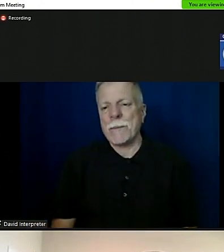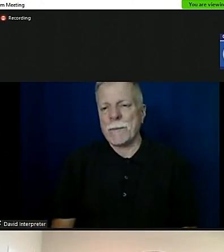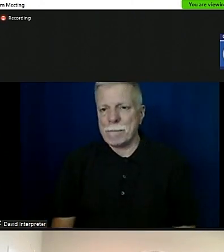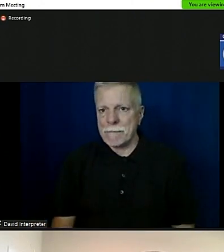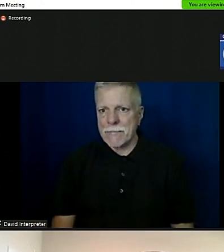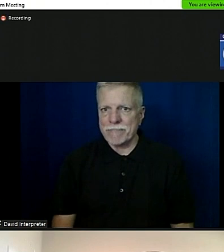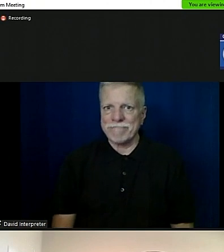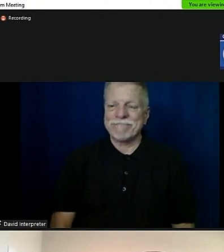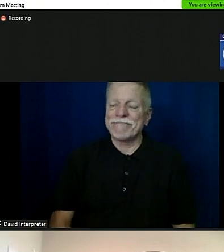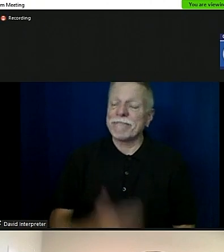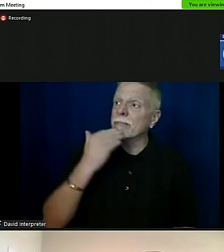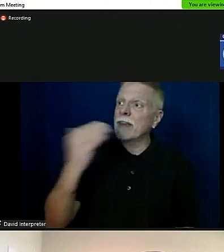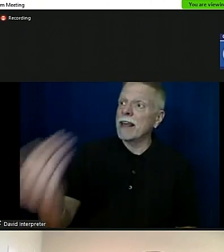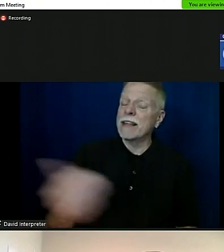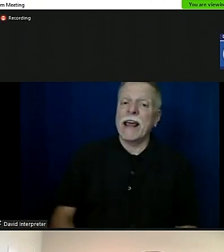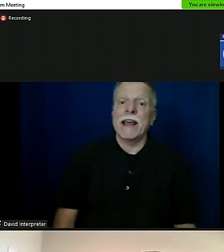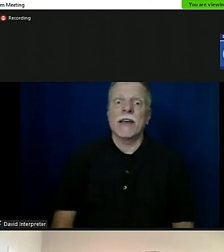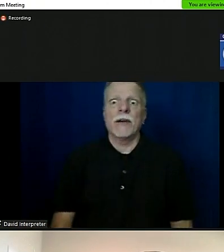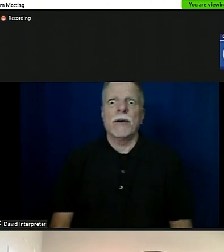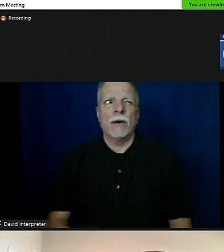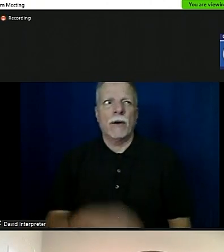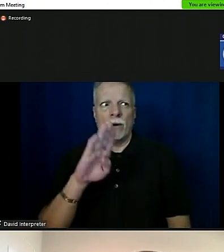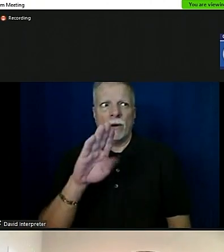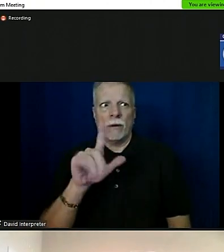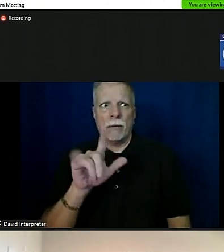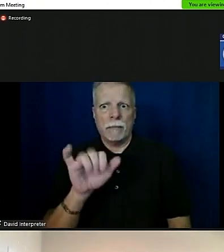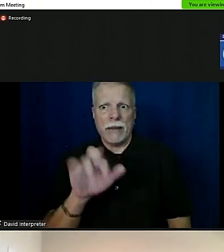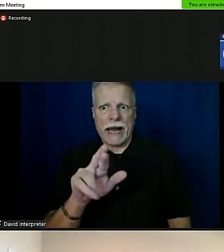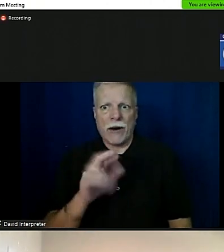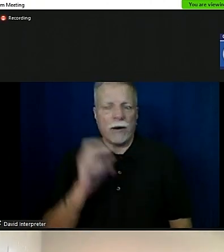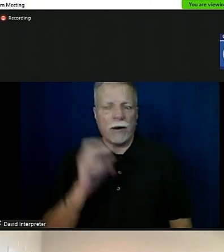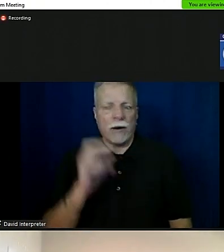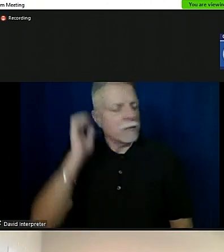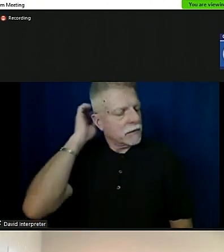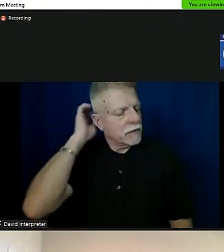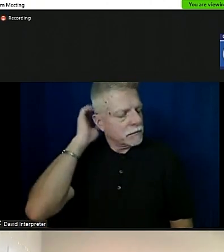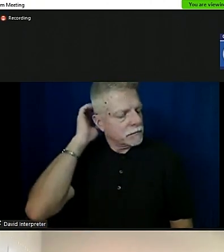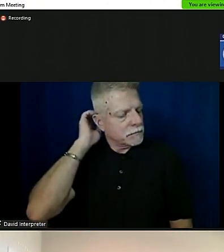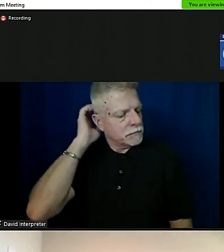Great, thank you. Blair, I'm going to take it over to you.